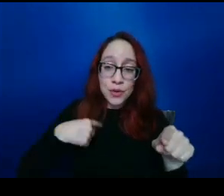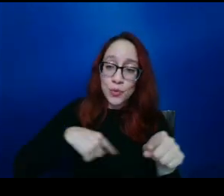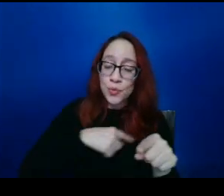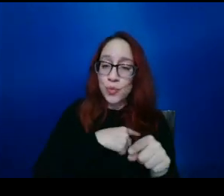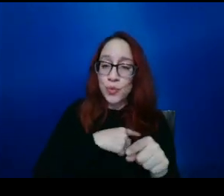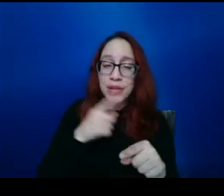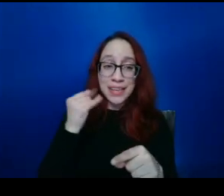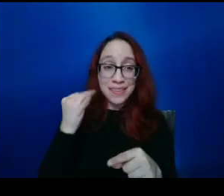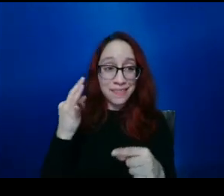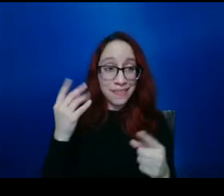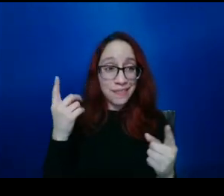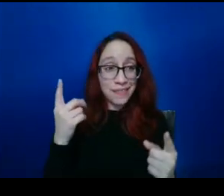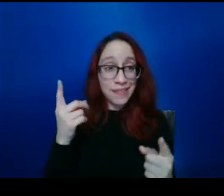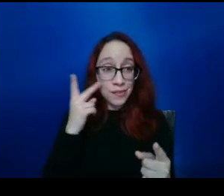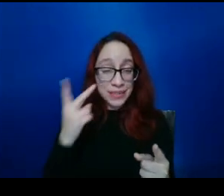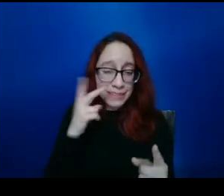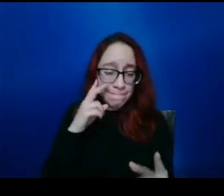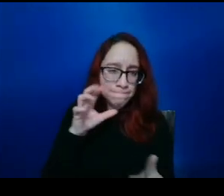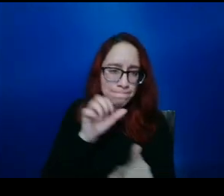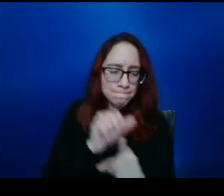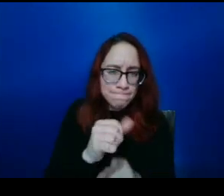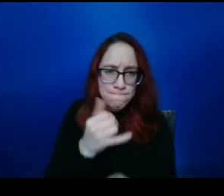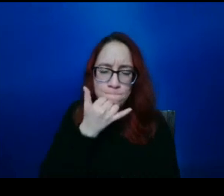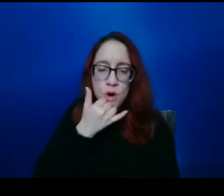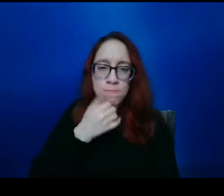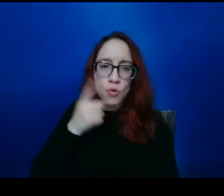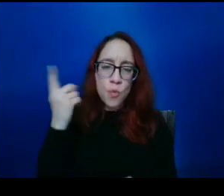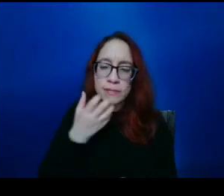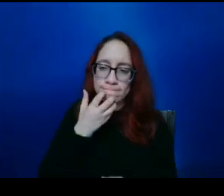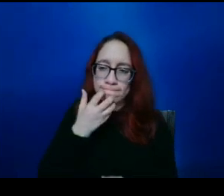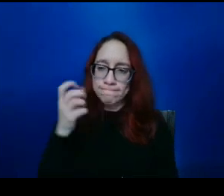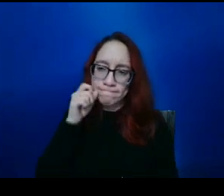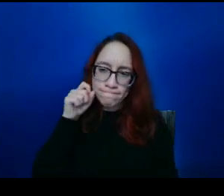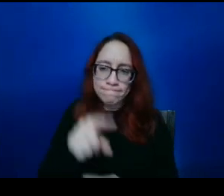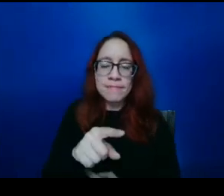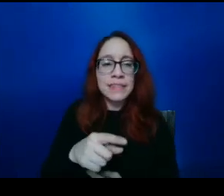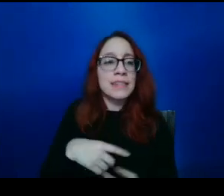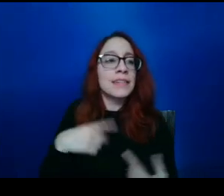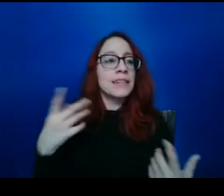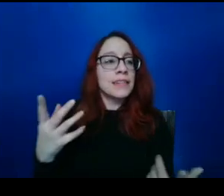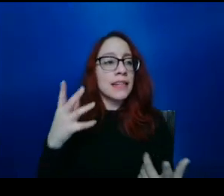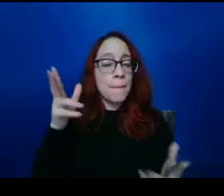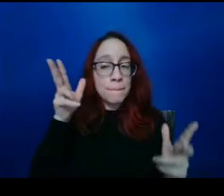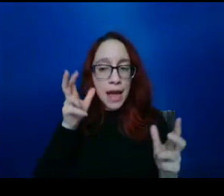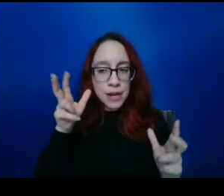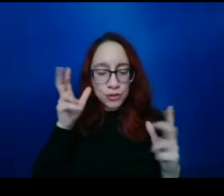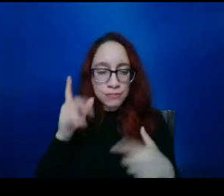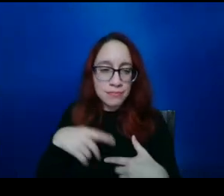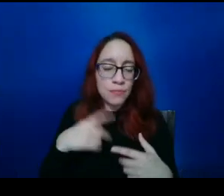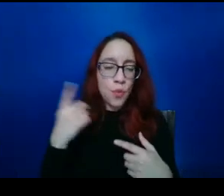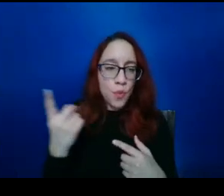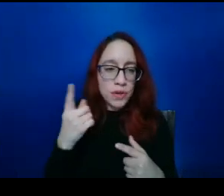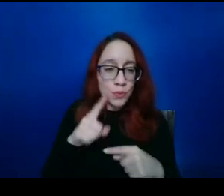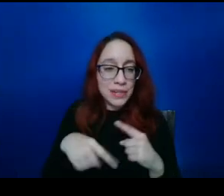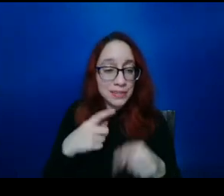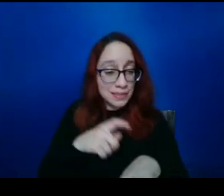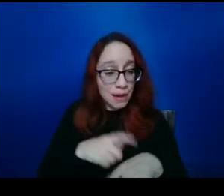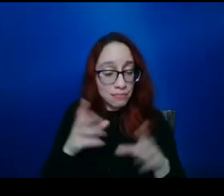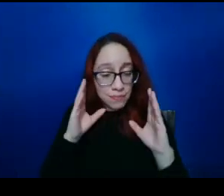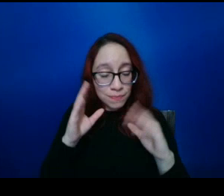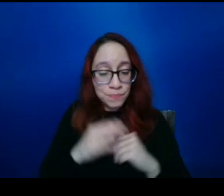out when it is time to speak out, and listen patiently and receptively when it is time to listen. May